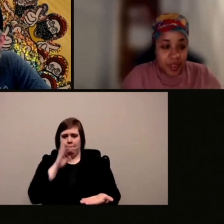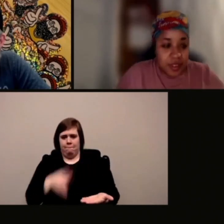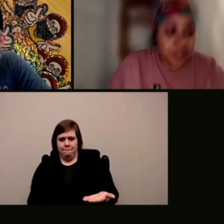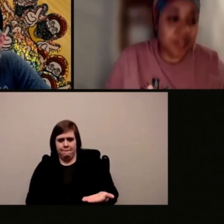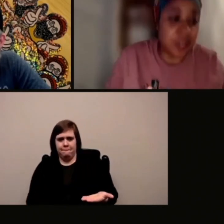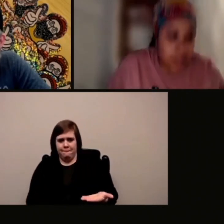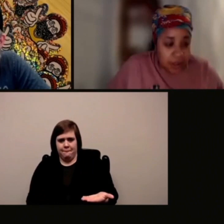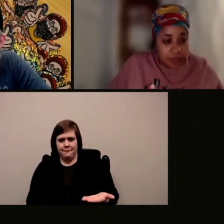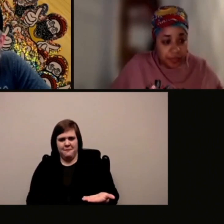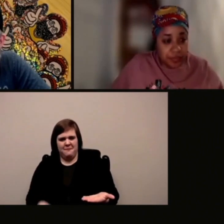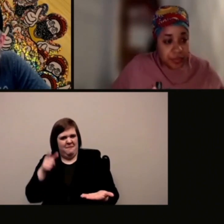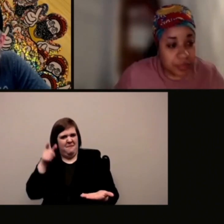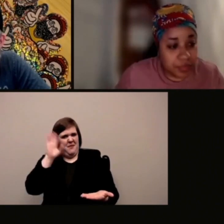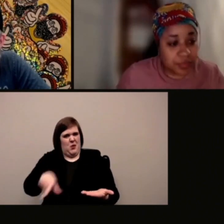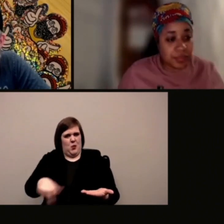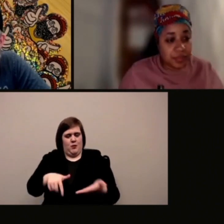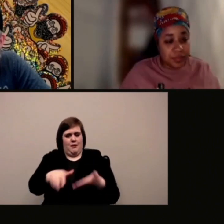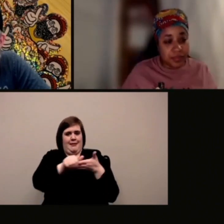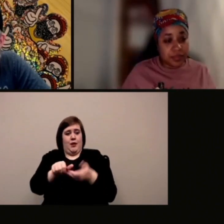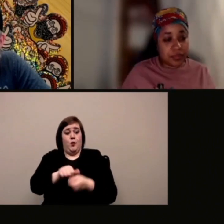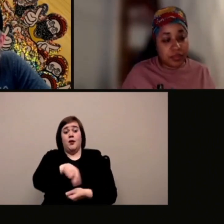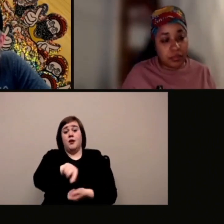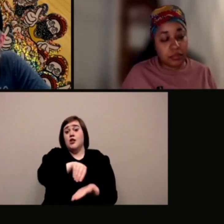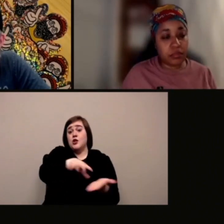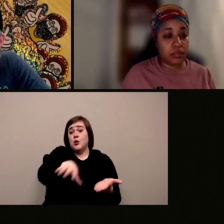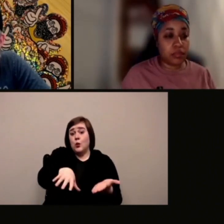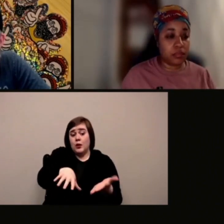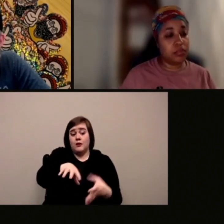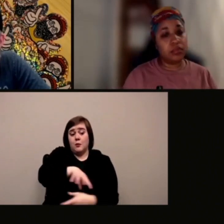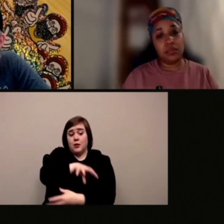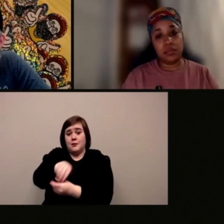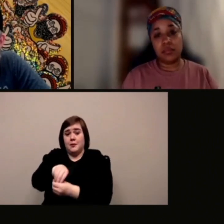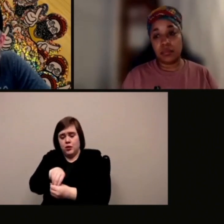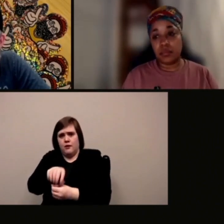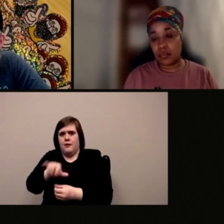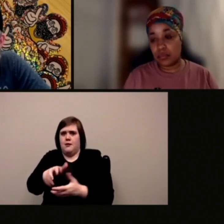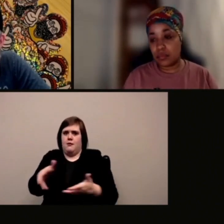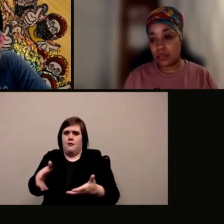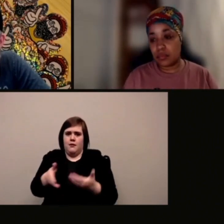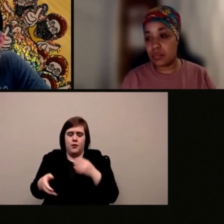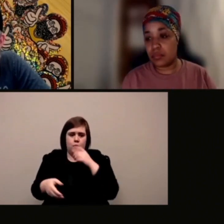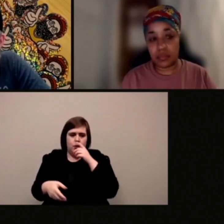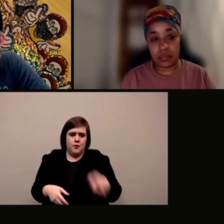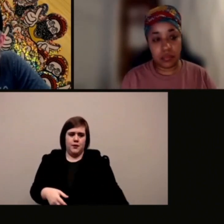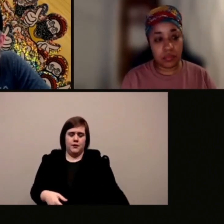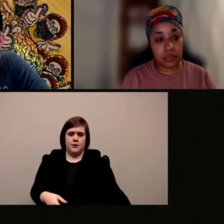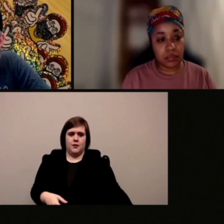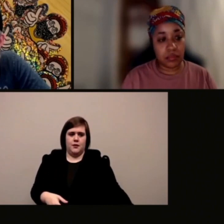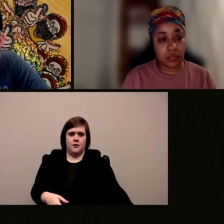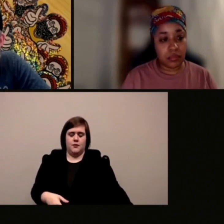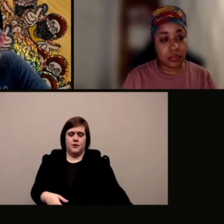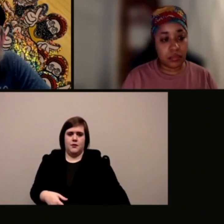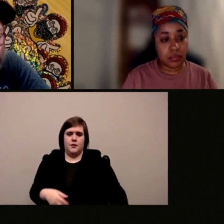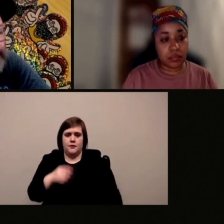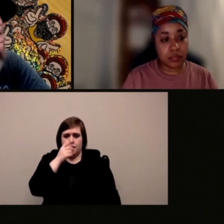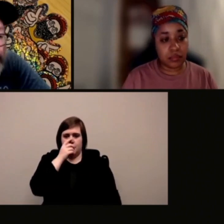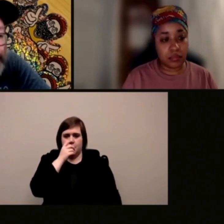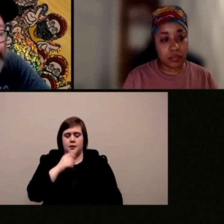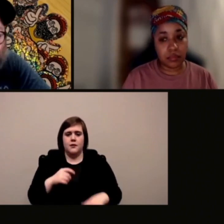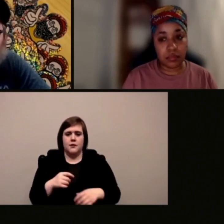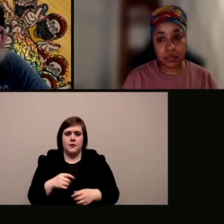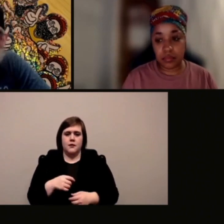if you lead with student participation, which is a lot of things that I heard last week from CSTA. It was a lot of teachers